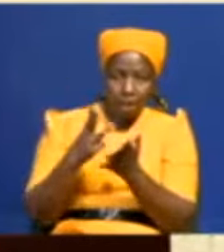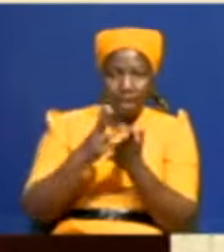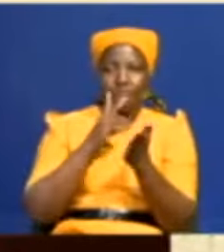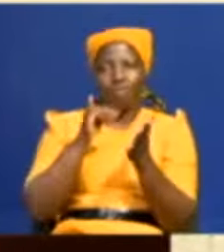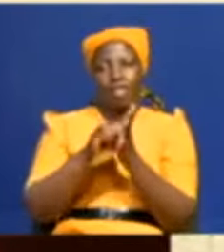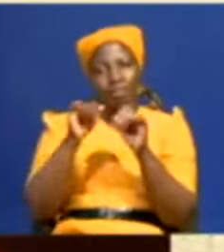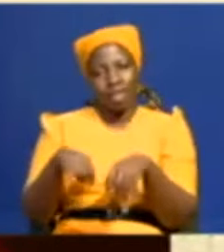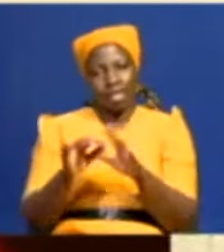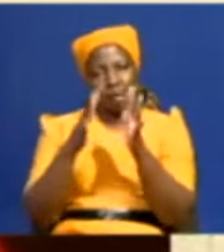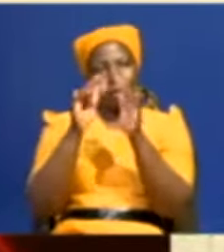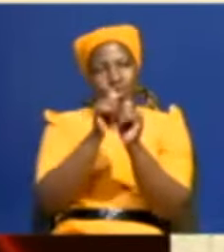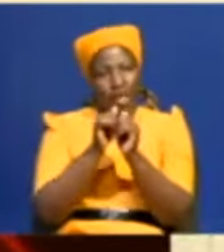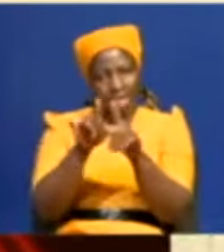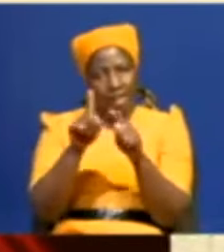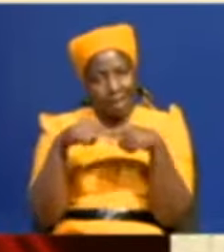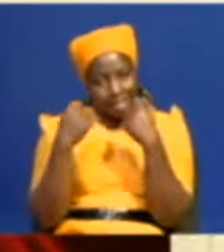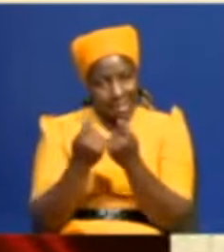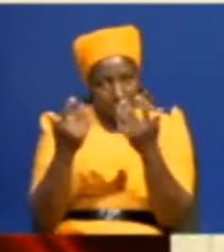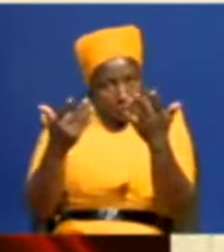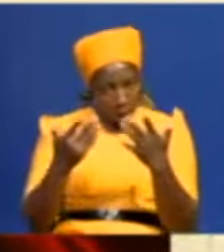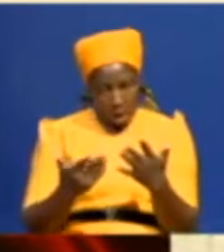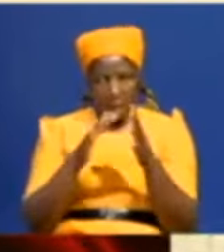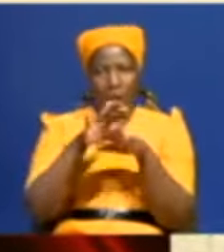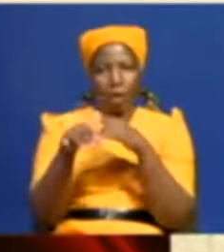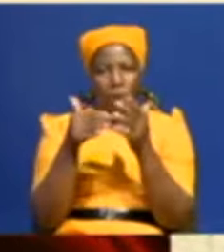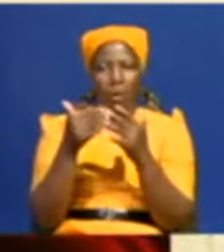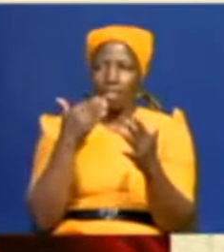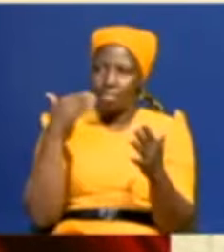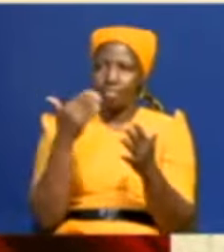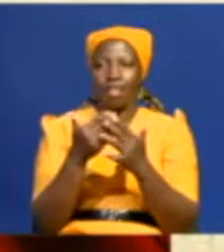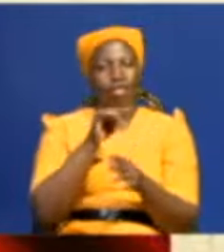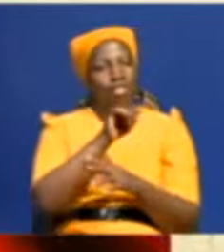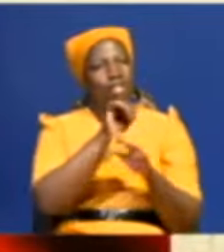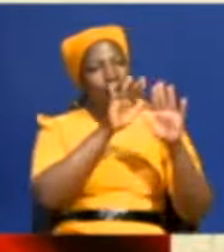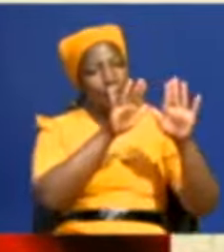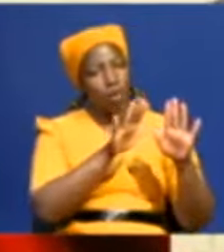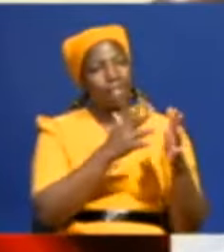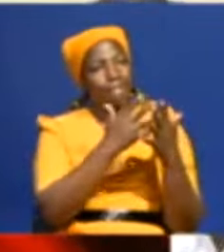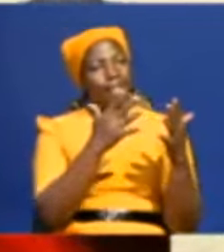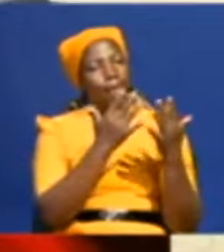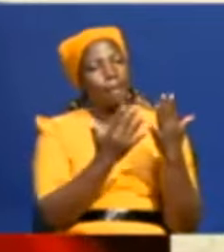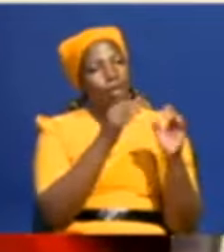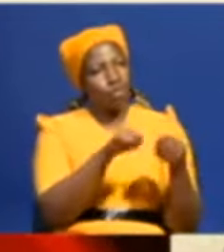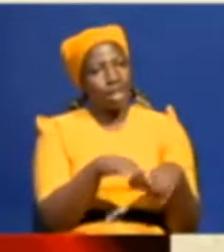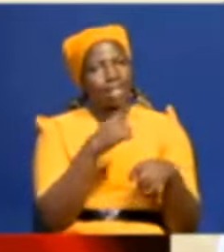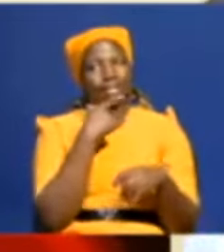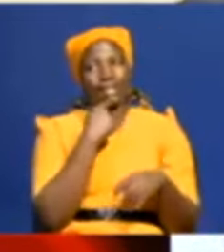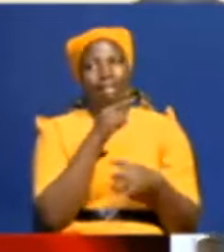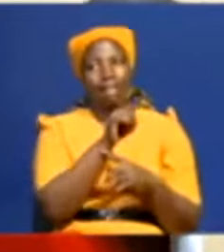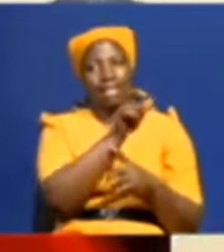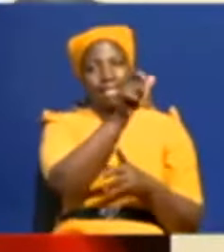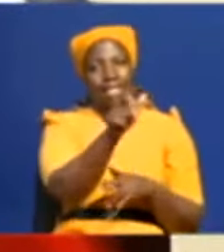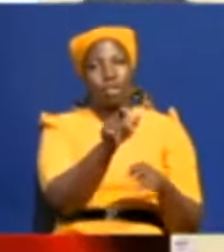team. Welcome, everyone. Thank you. Some of the key opponents, probably we can say, this region